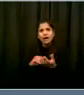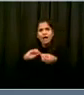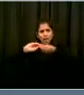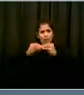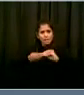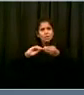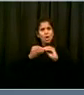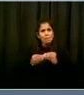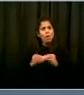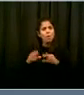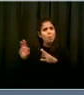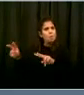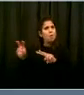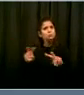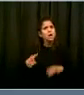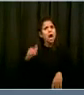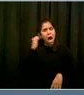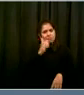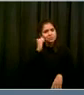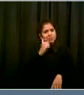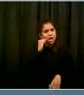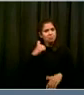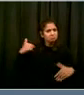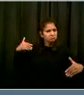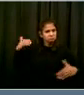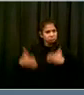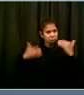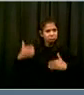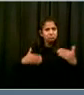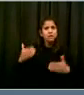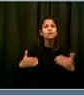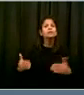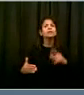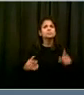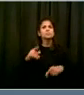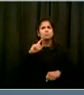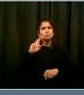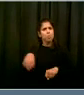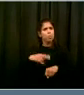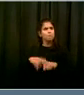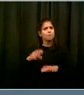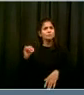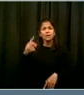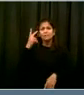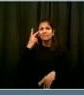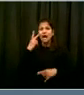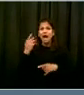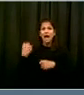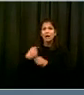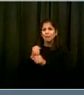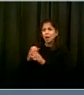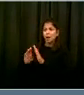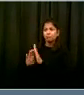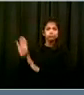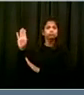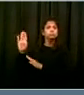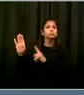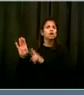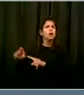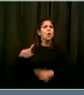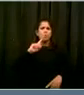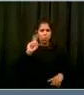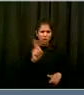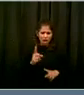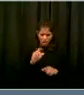Bronx in July. It's why we went to Sunset Park in August. And it's why we've been communicating about